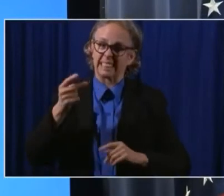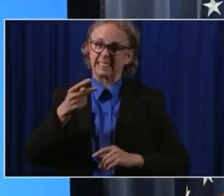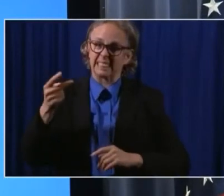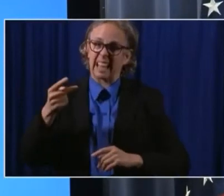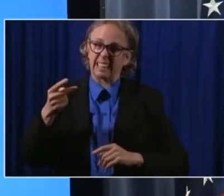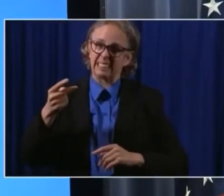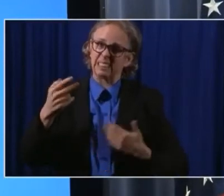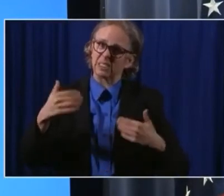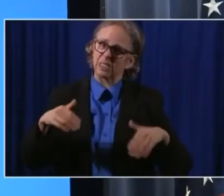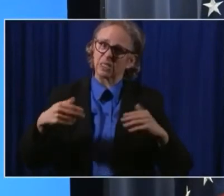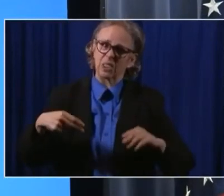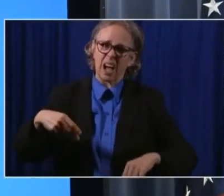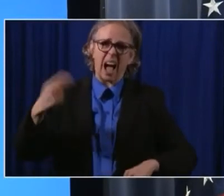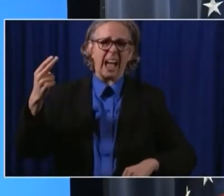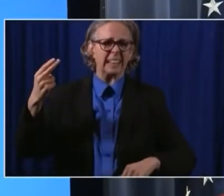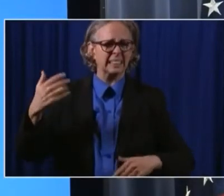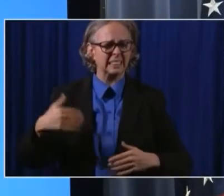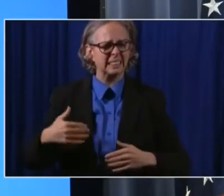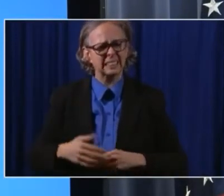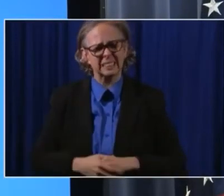reported, behind only